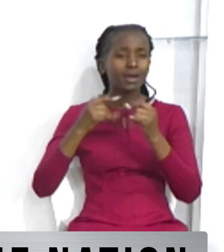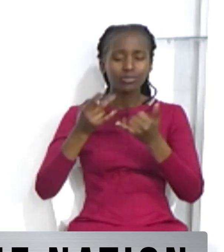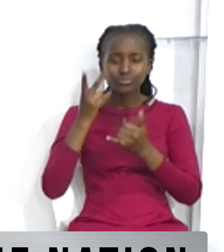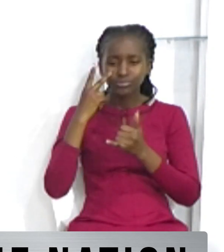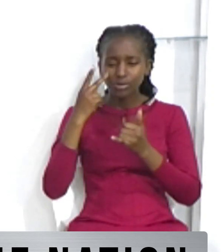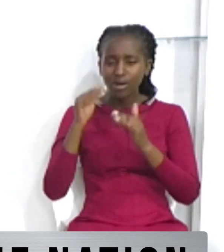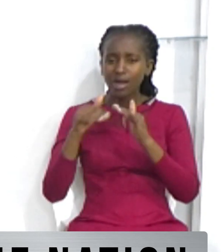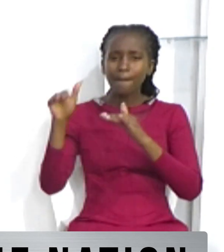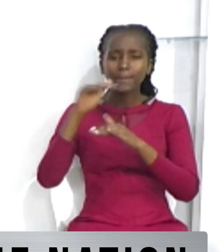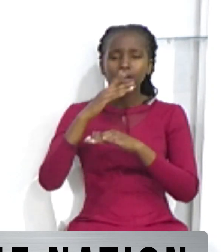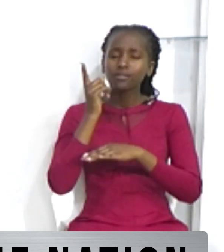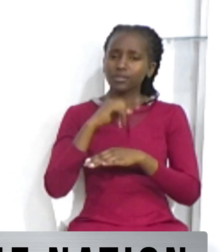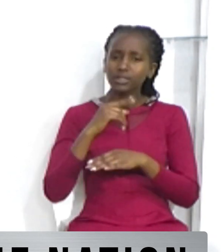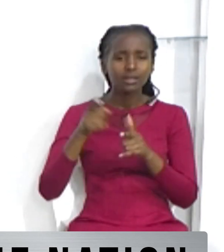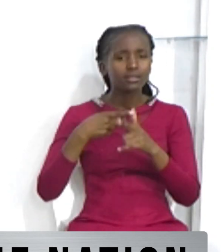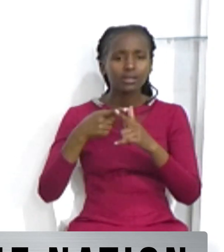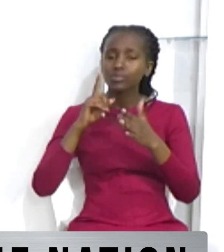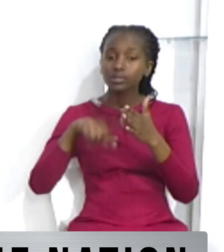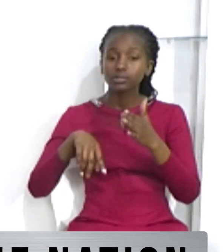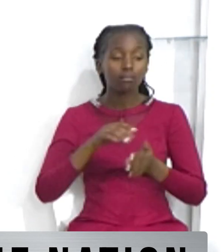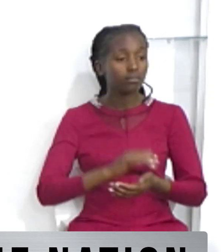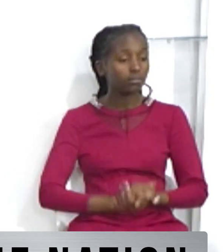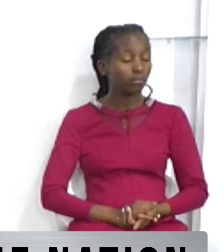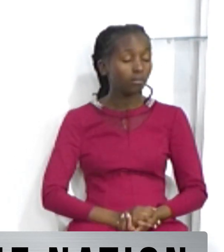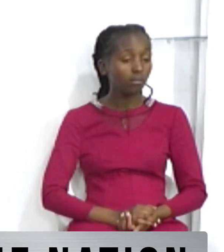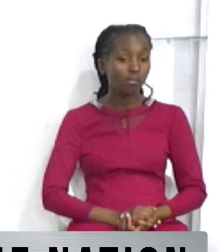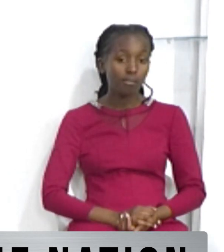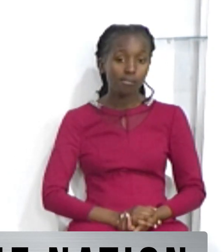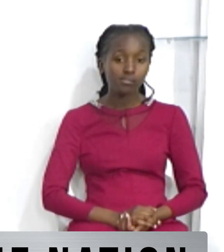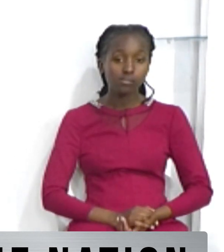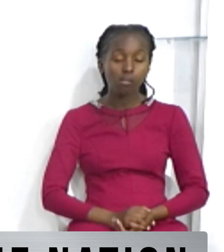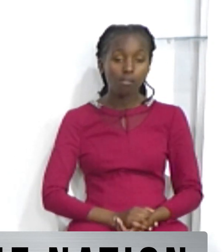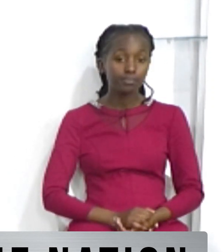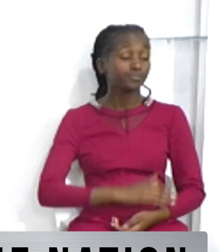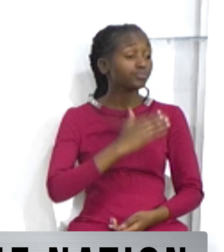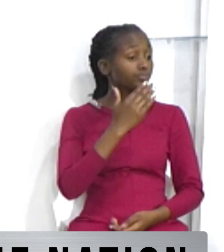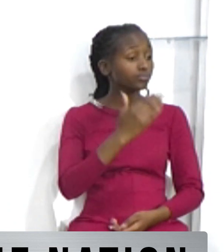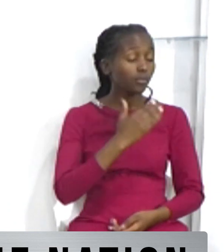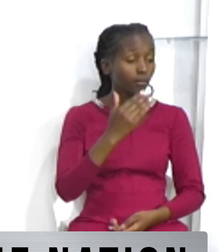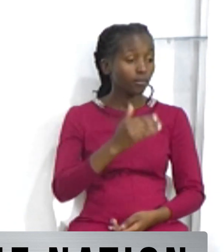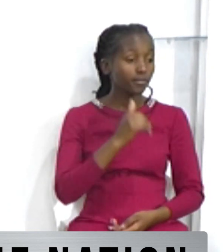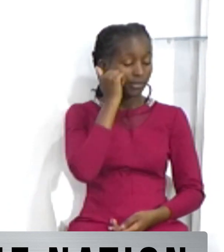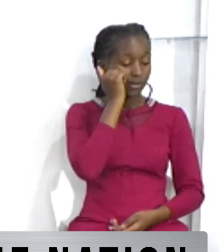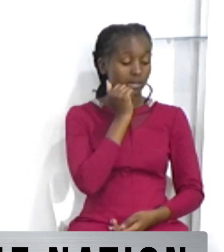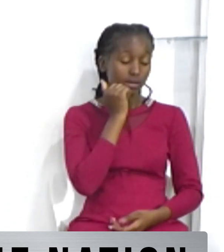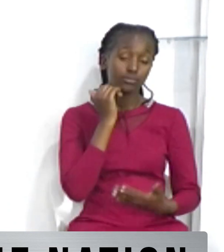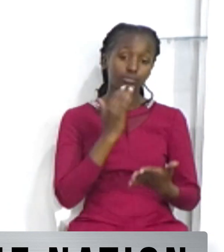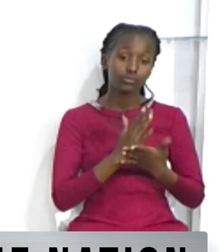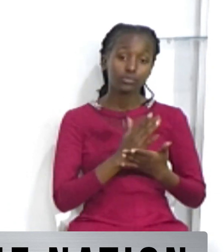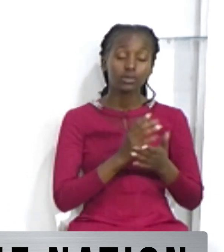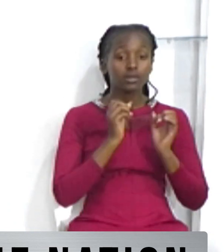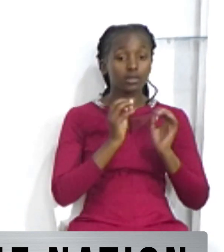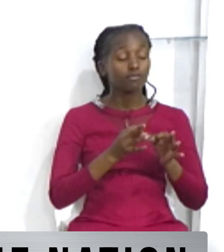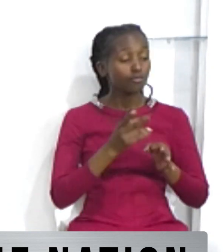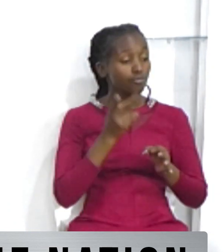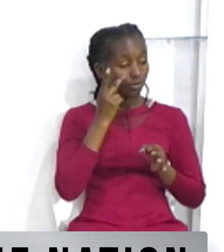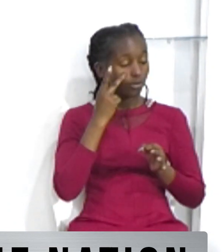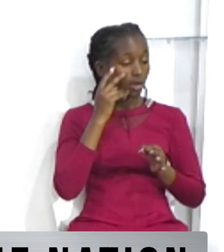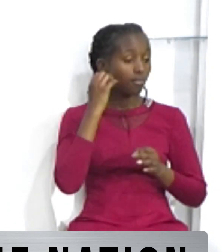Yes, Brother Jonah, you know, it's Yes. always very sad, you know, for